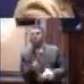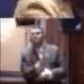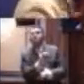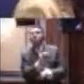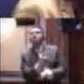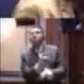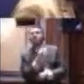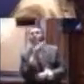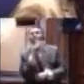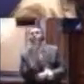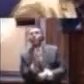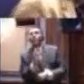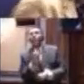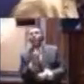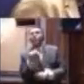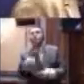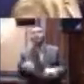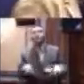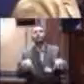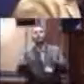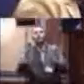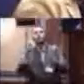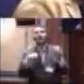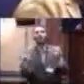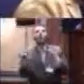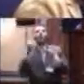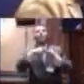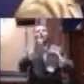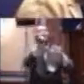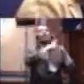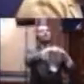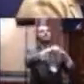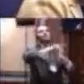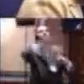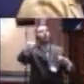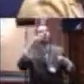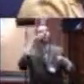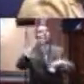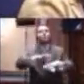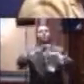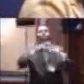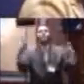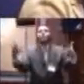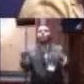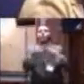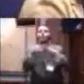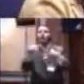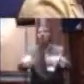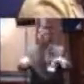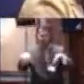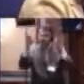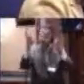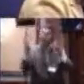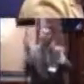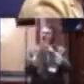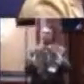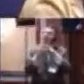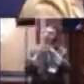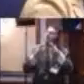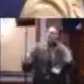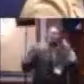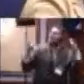that those numbers will be much higher. And as a result, the